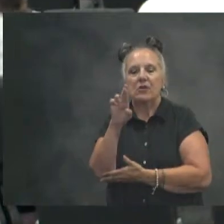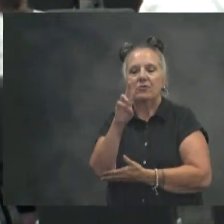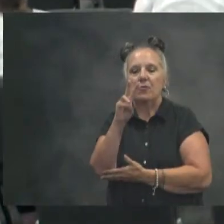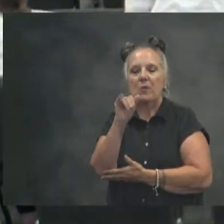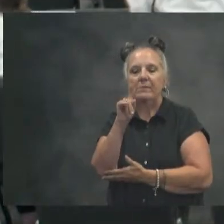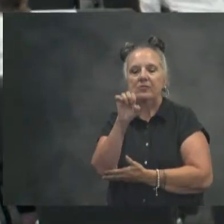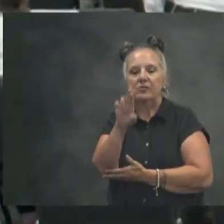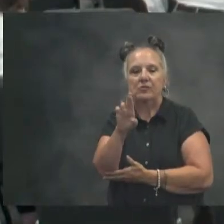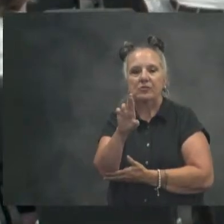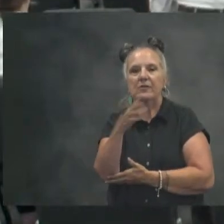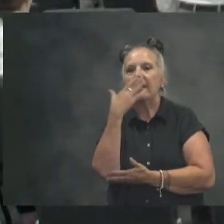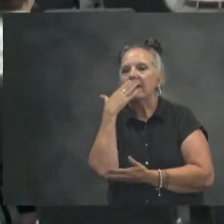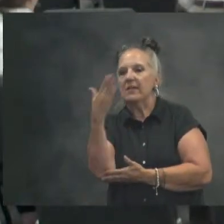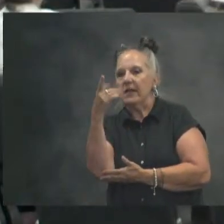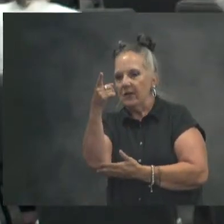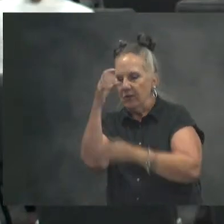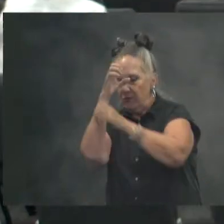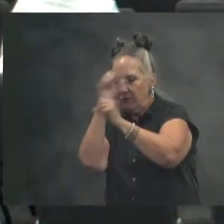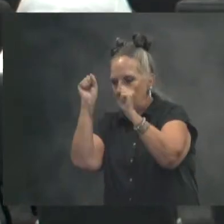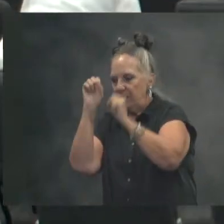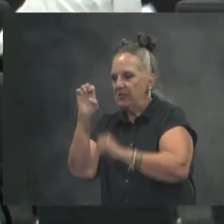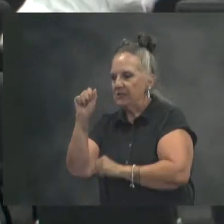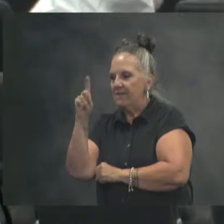Thank you, Dr. Savine.